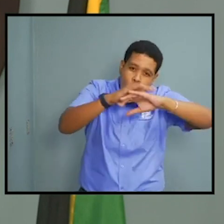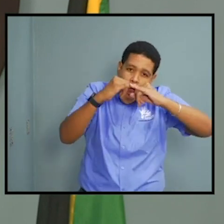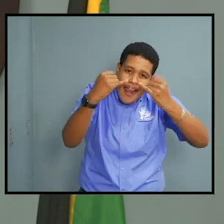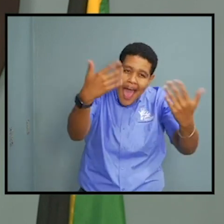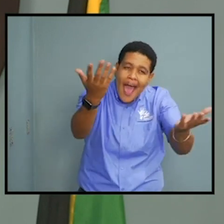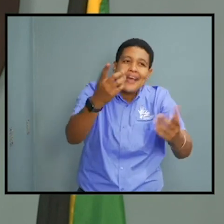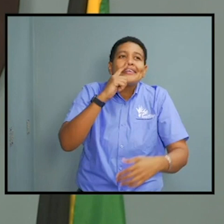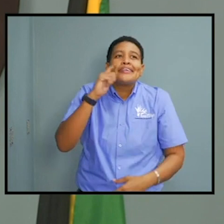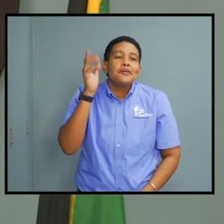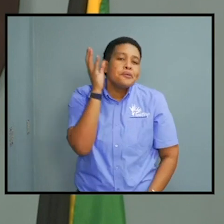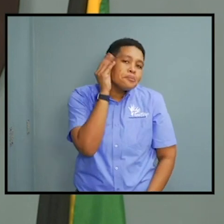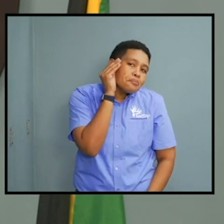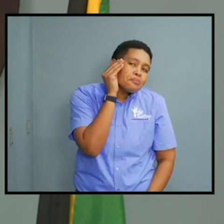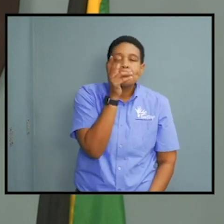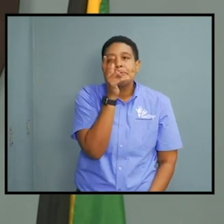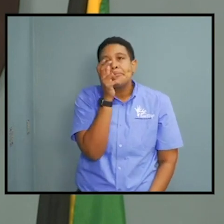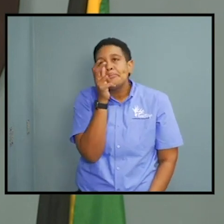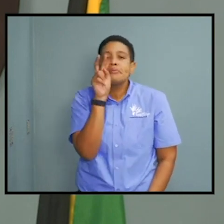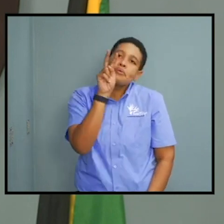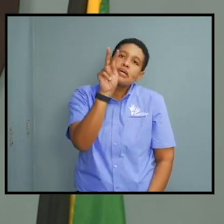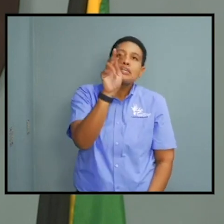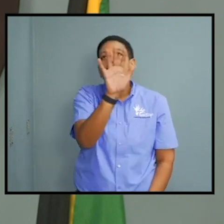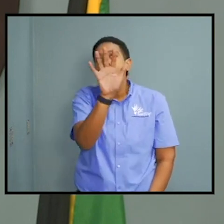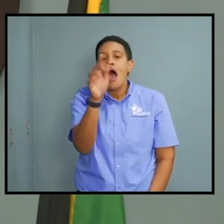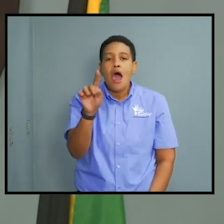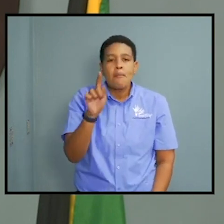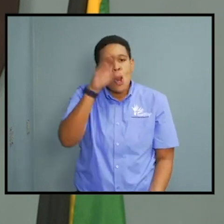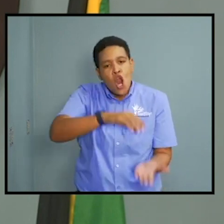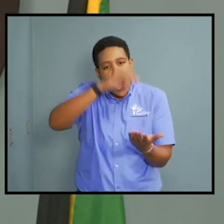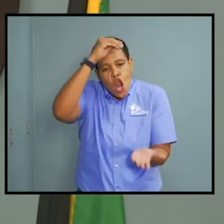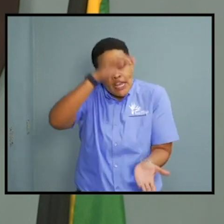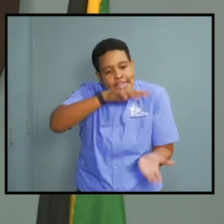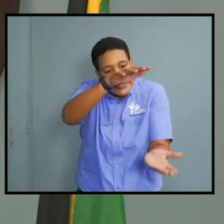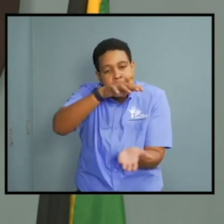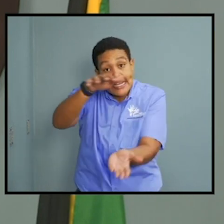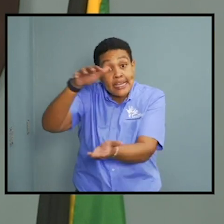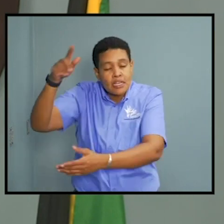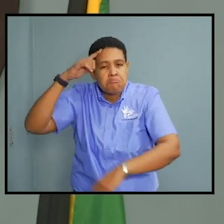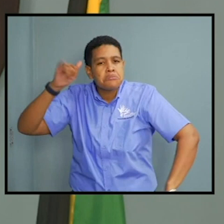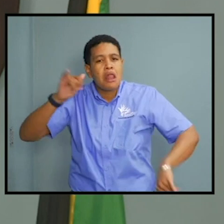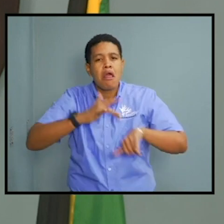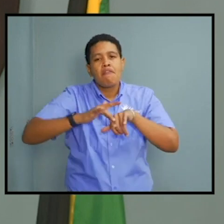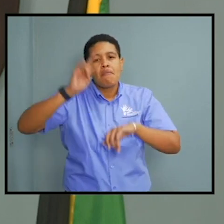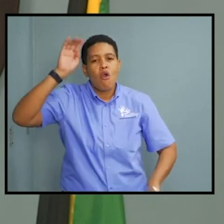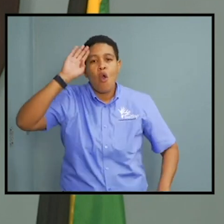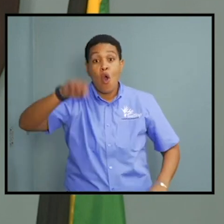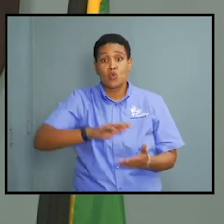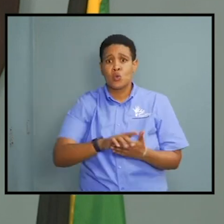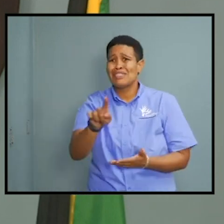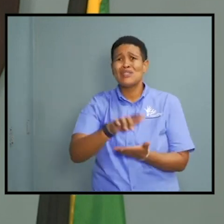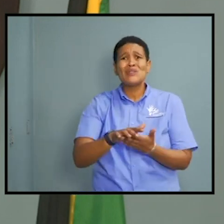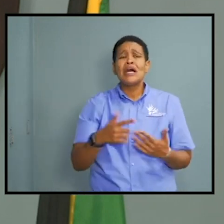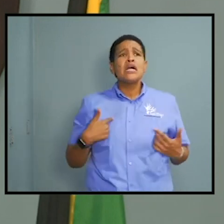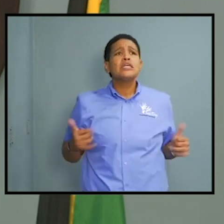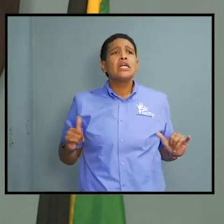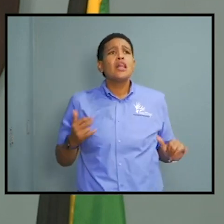the audiovisual, and the learning kit, will continue to be available for all schools. For those schools not yet able to